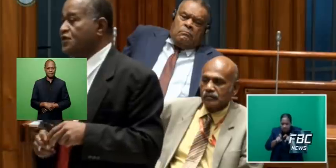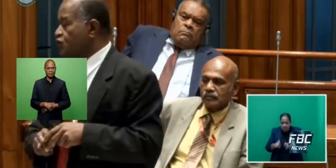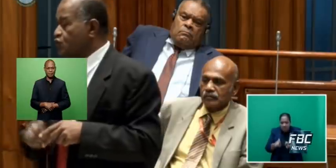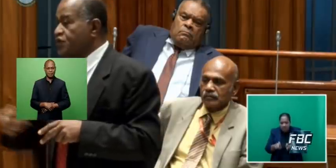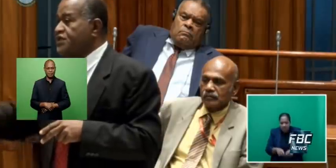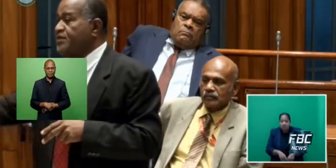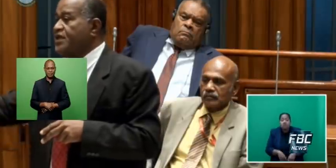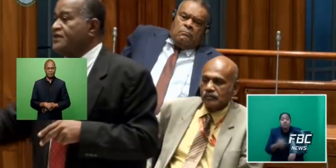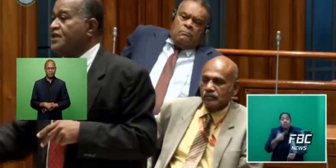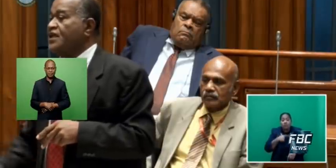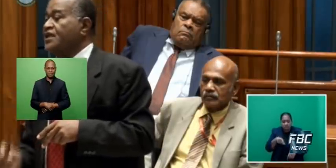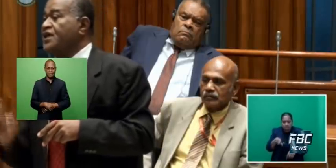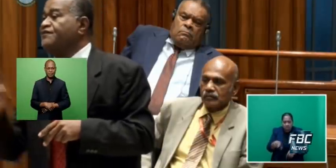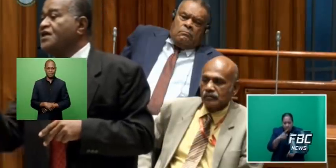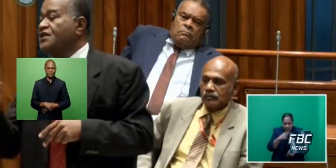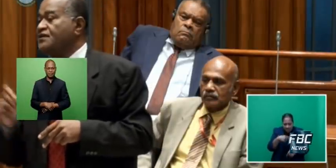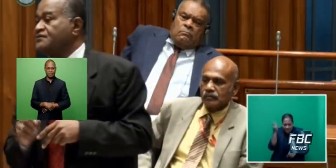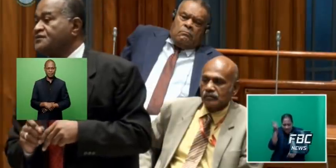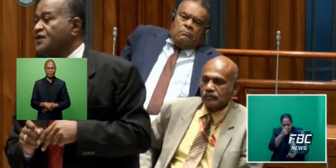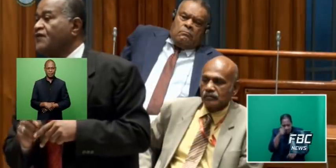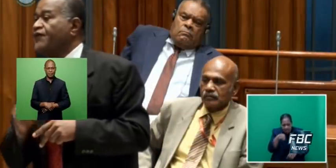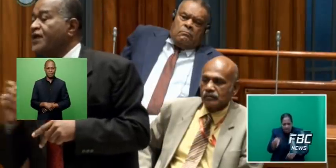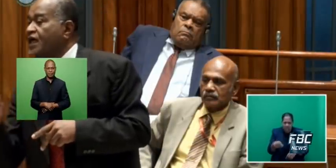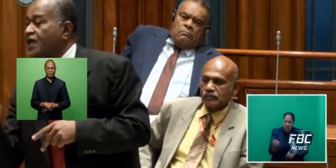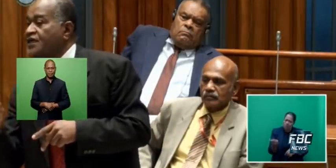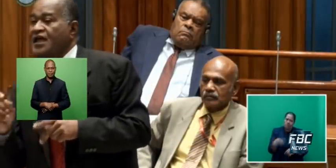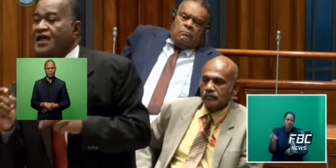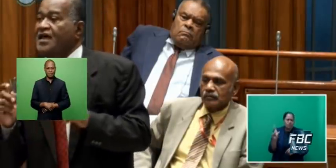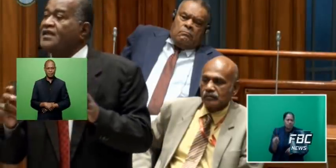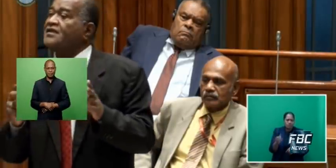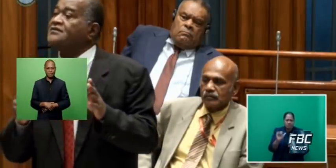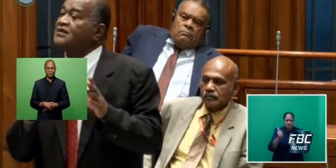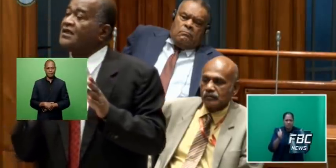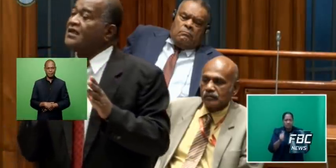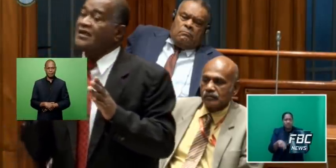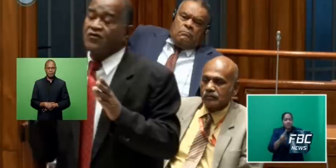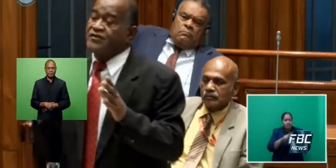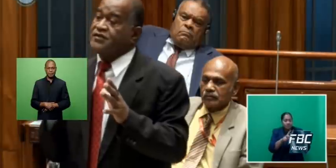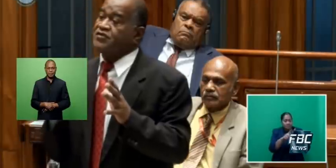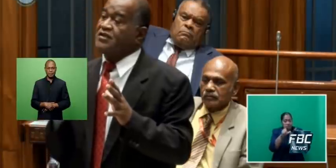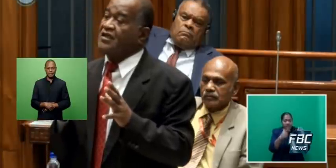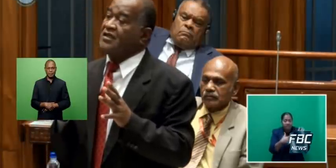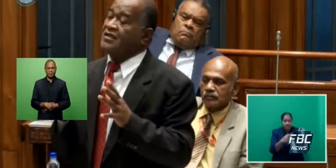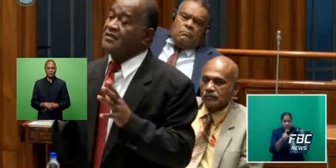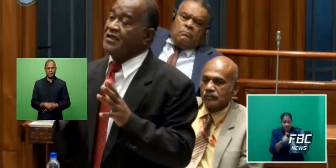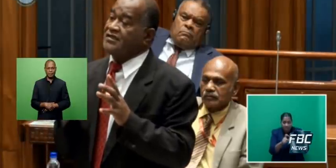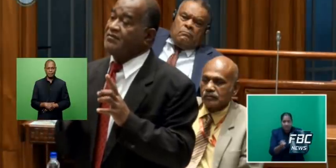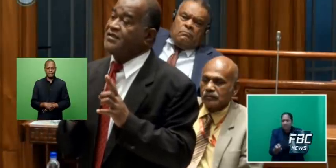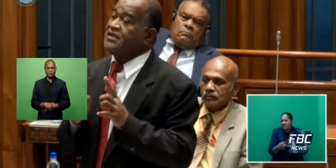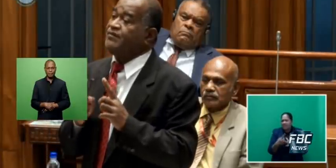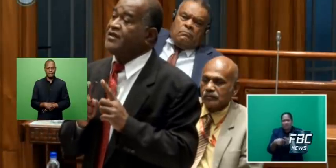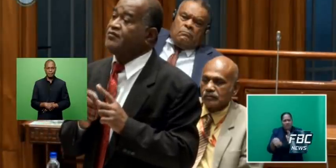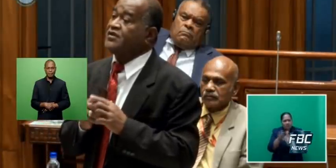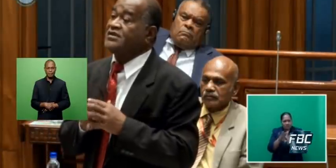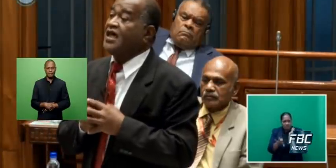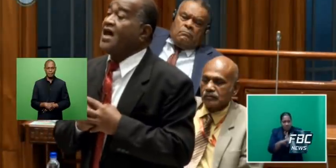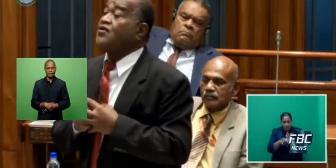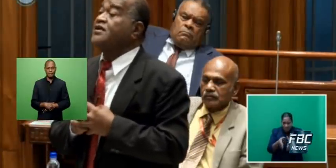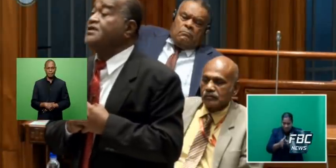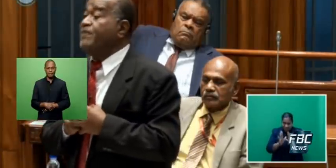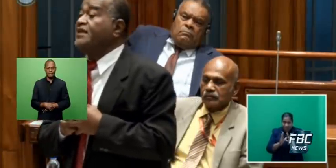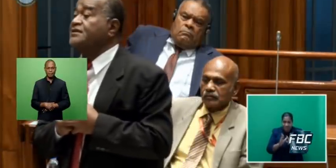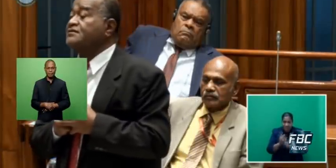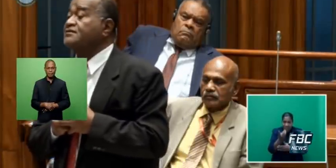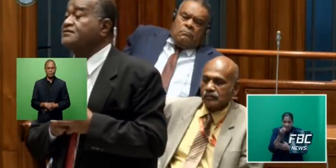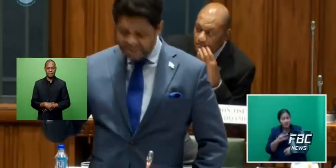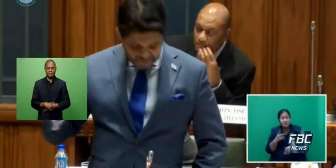threaten, to intimidate. They have done that. FICAC and other constitutional established independent bodies are